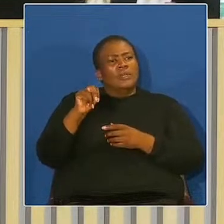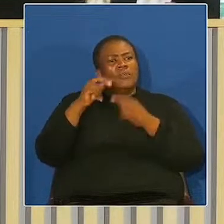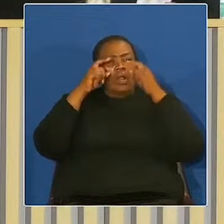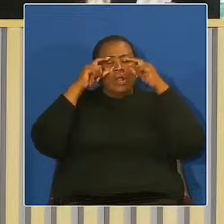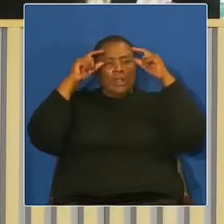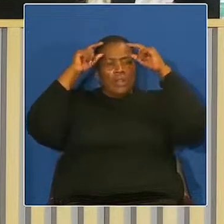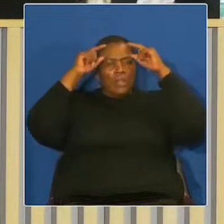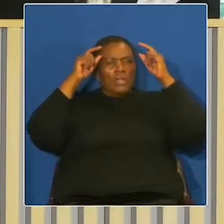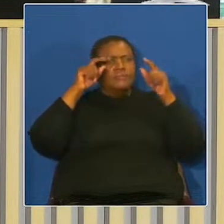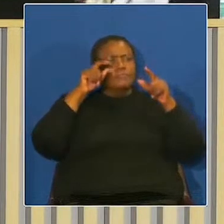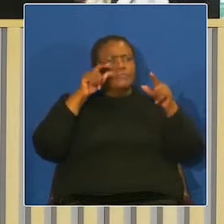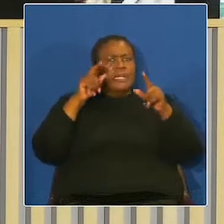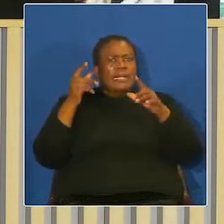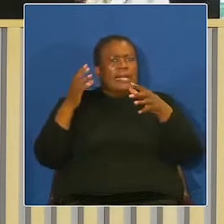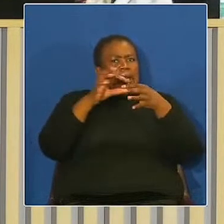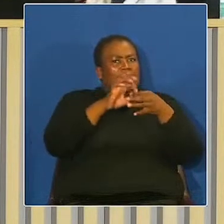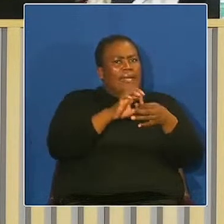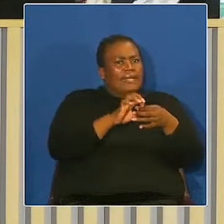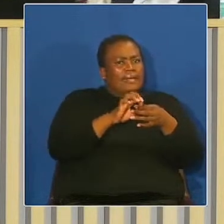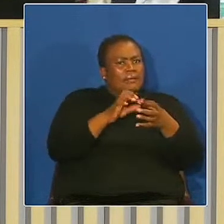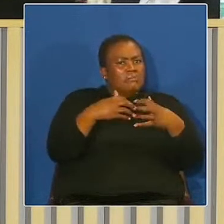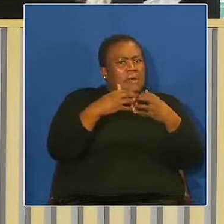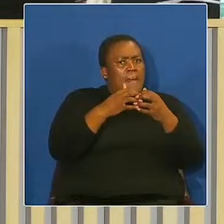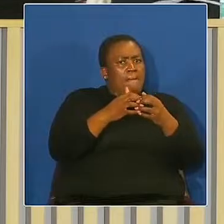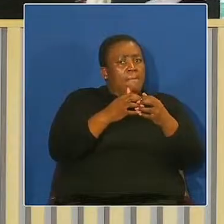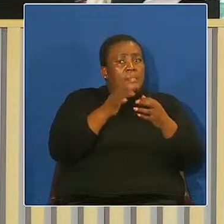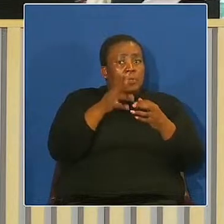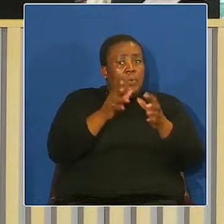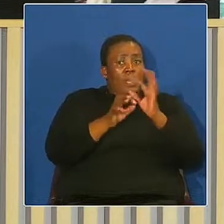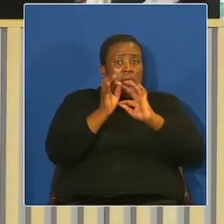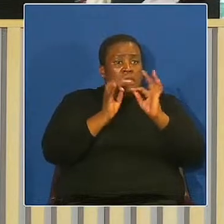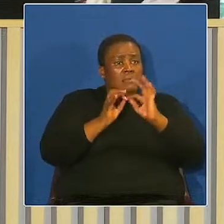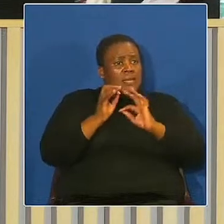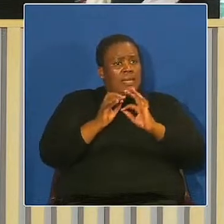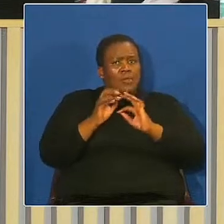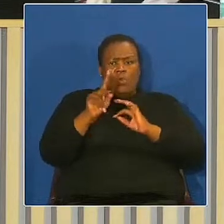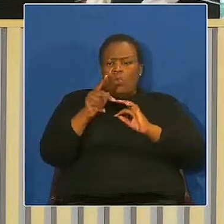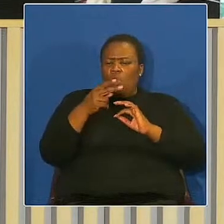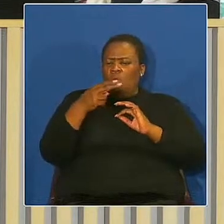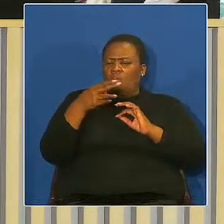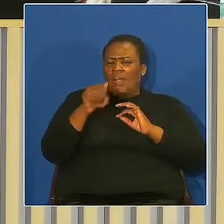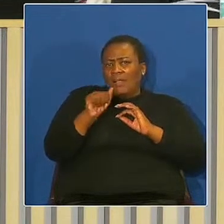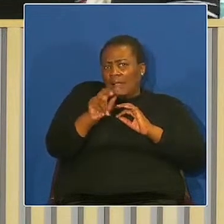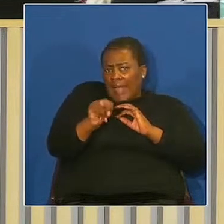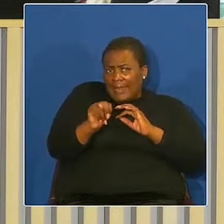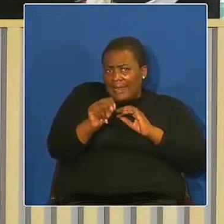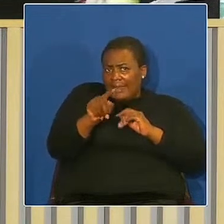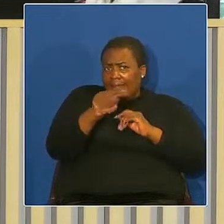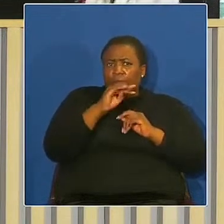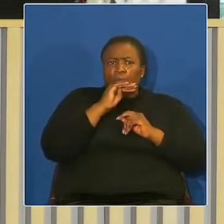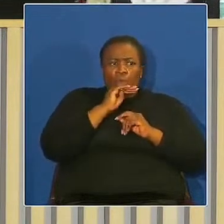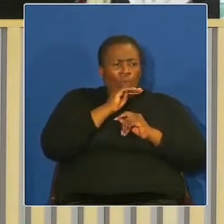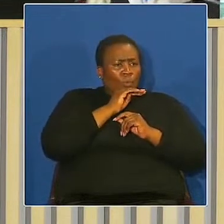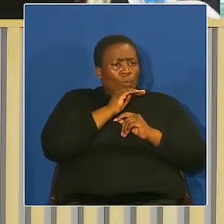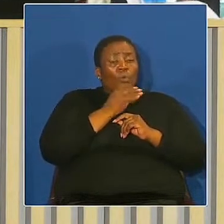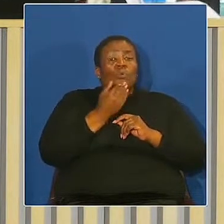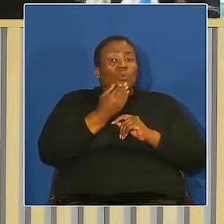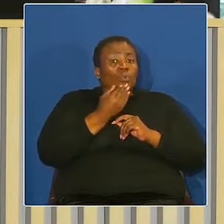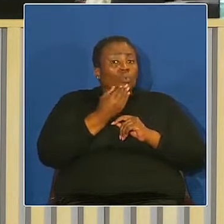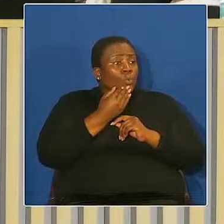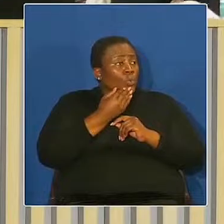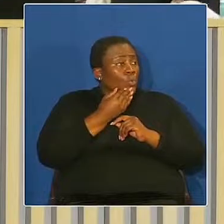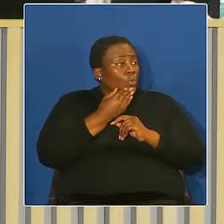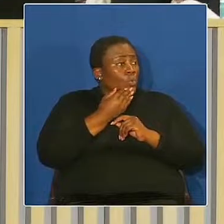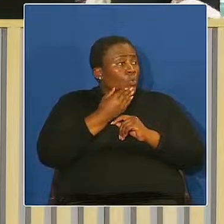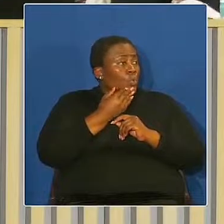will it also explain to us who Khan is? Or will there be an explanation at some point as to who